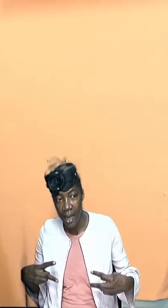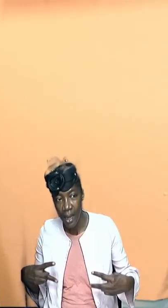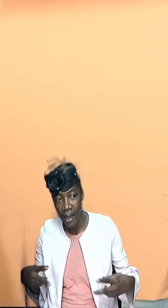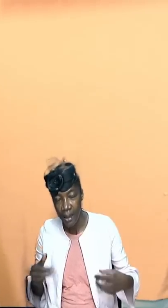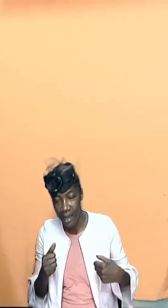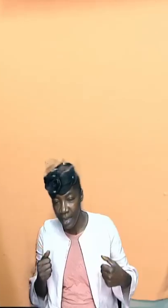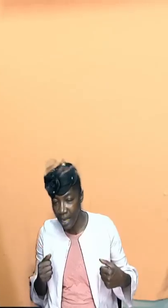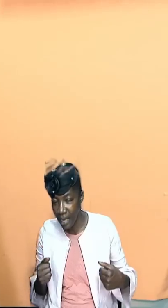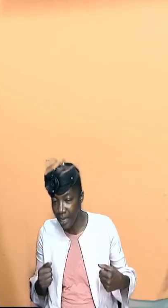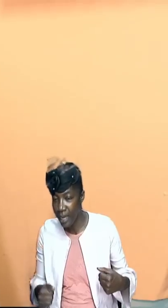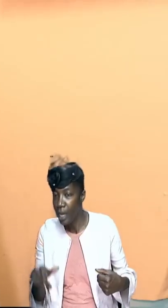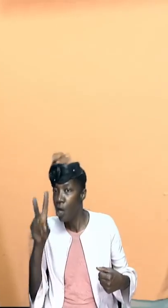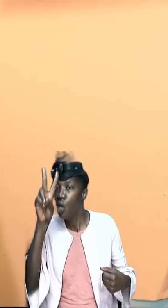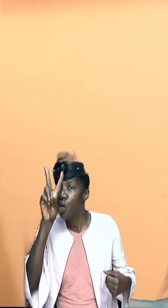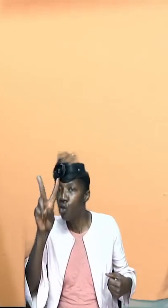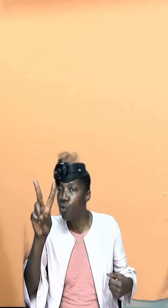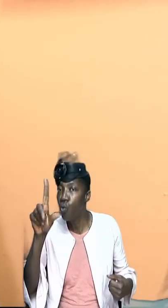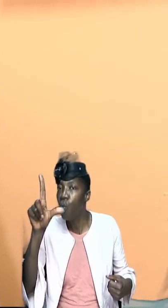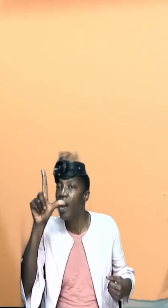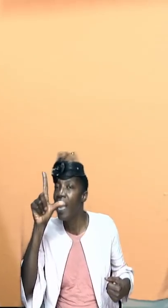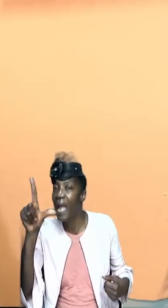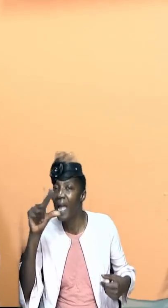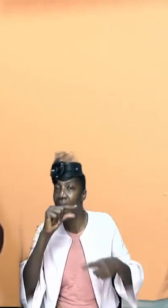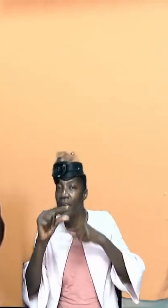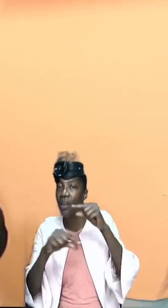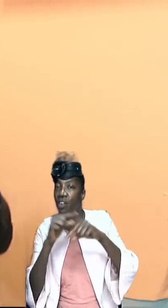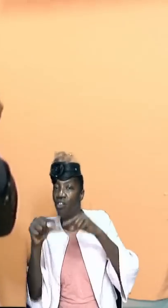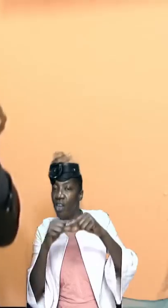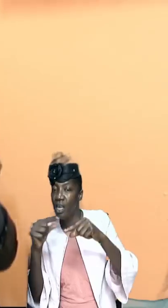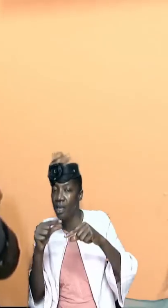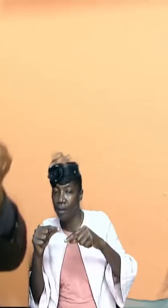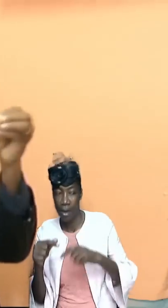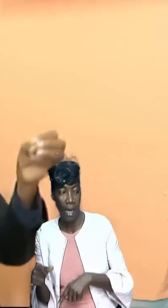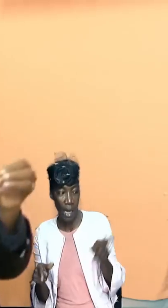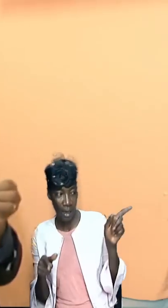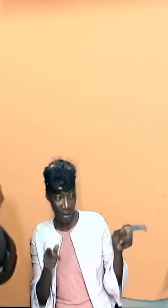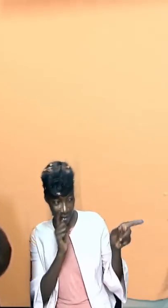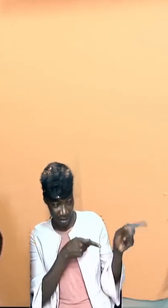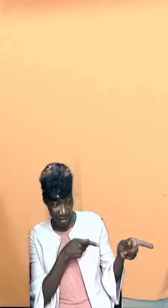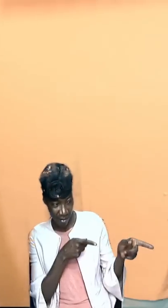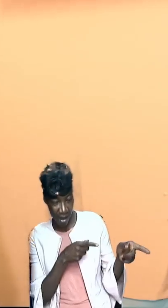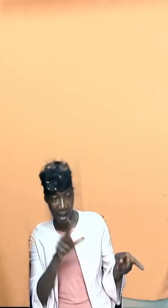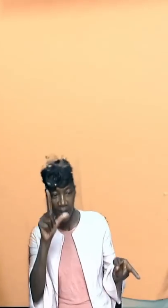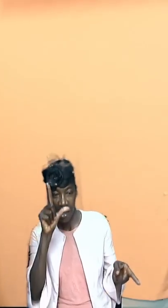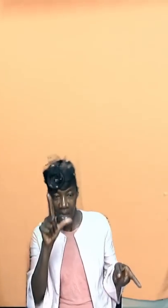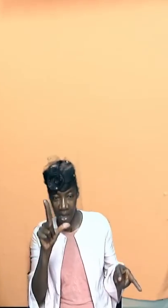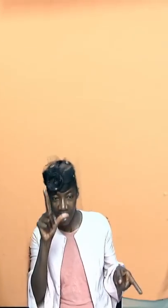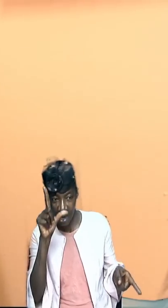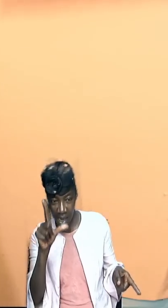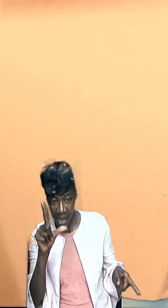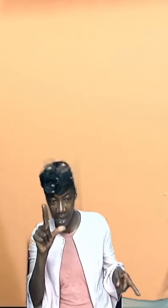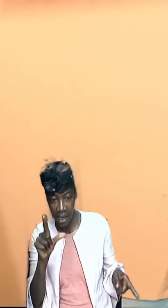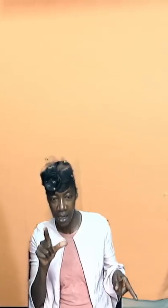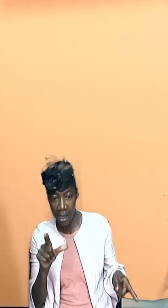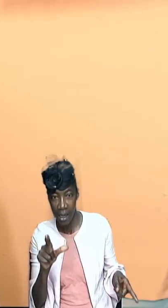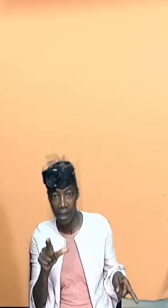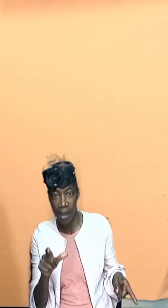L genes, L and L, and his sister with L and L, if you put those to mate,